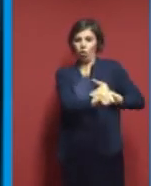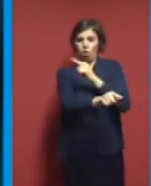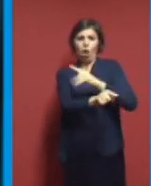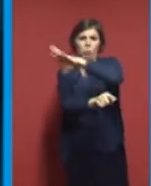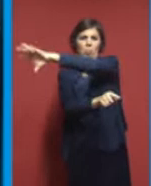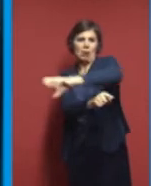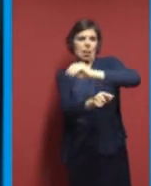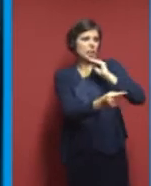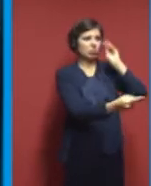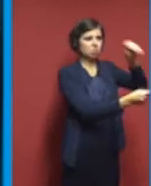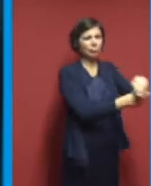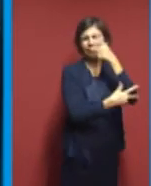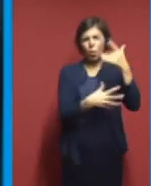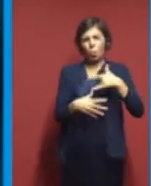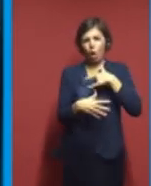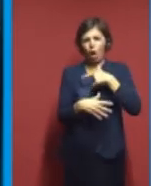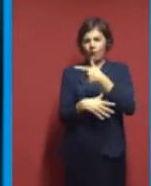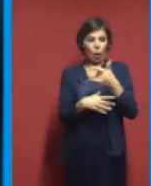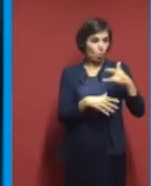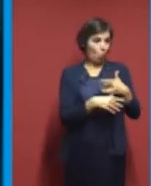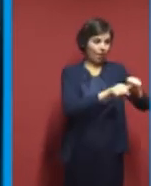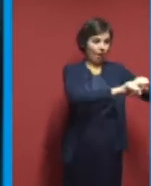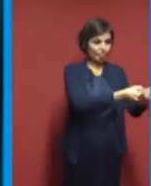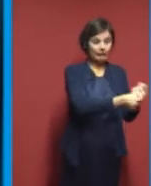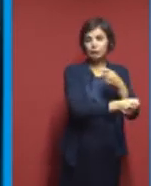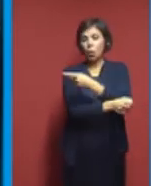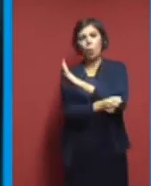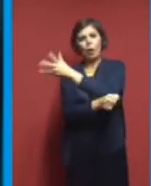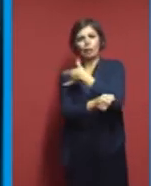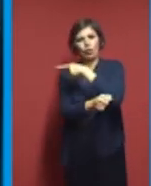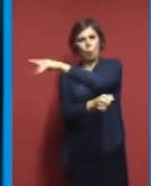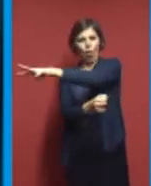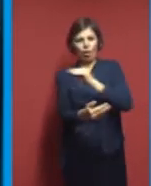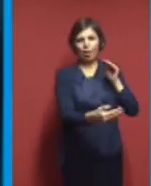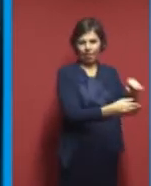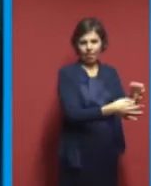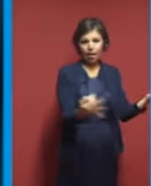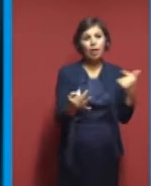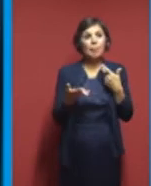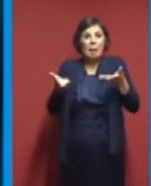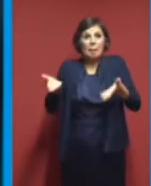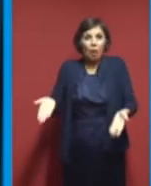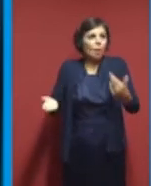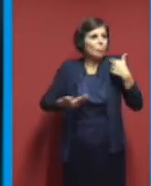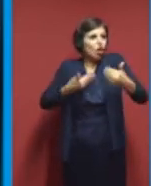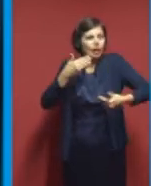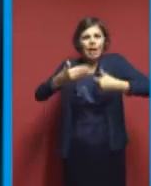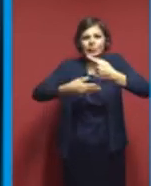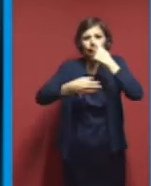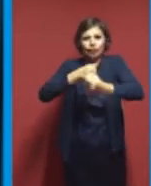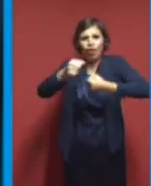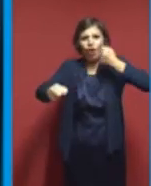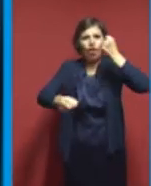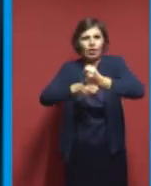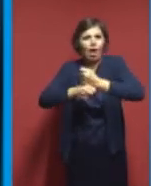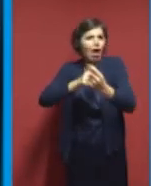now, going forward, we're actually at a really crucial point in history where we can think about growing new parts for the human body using our own cells.